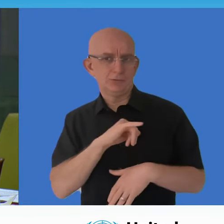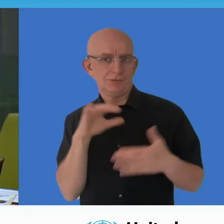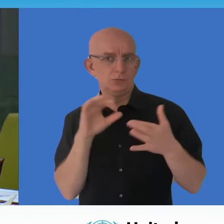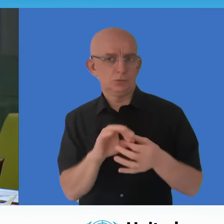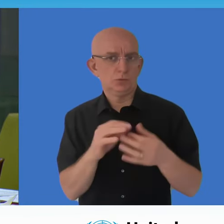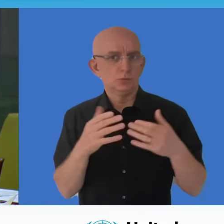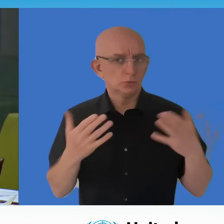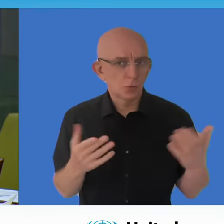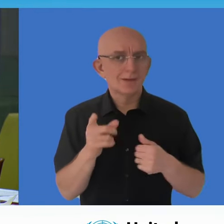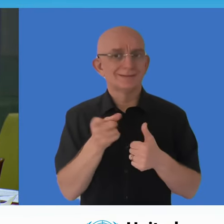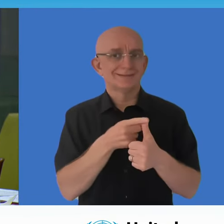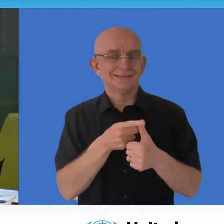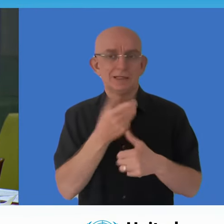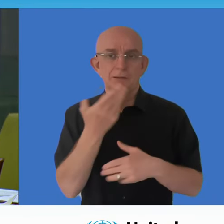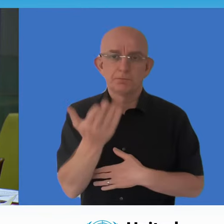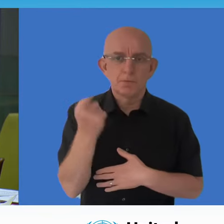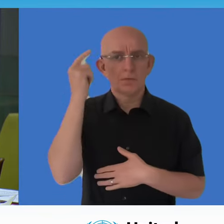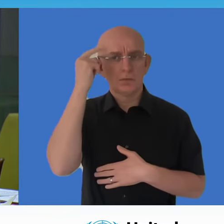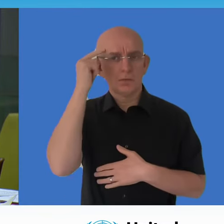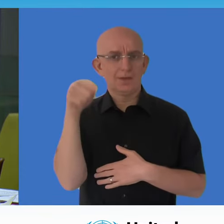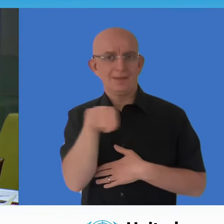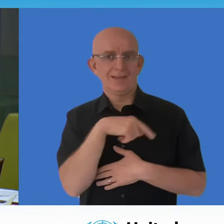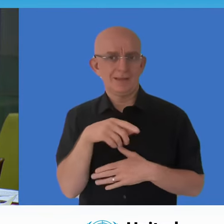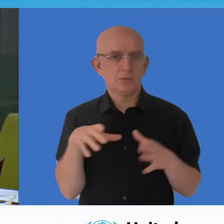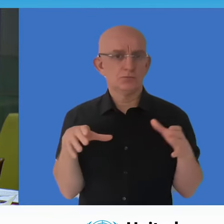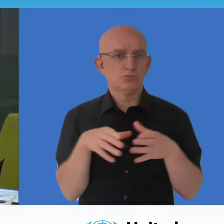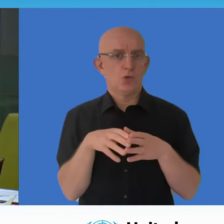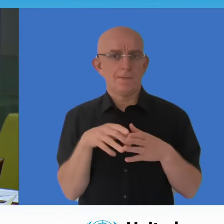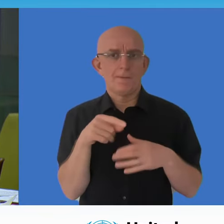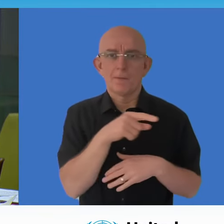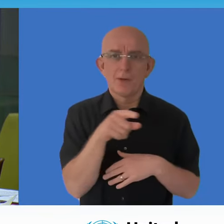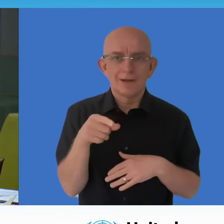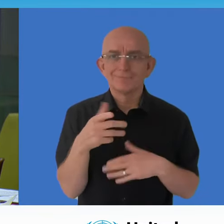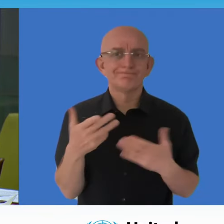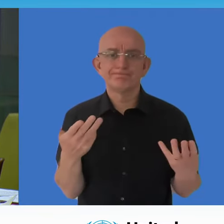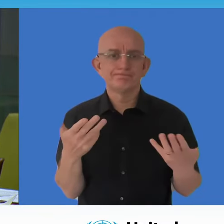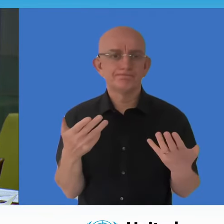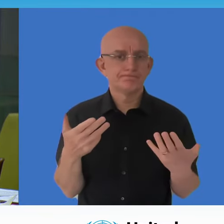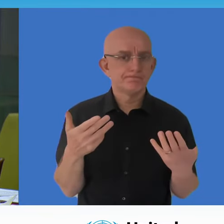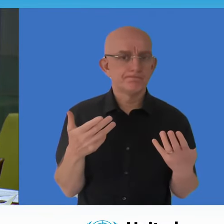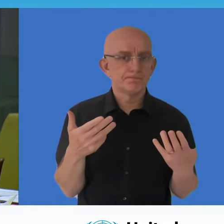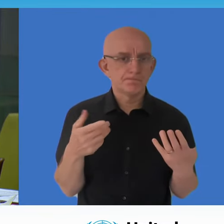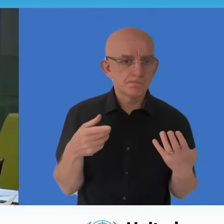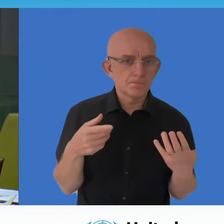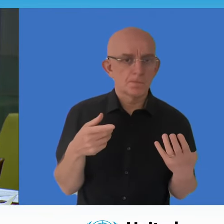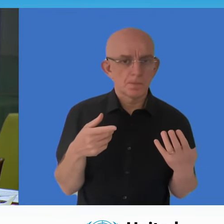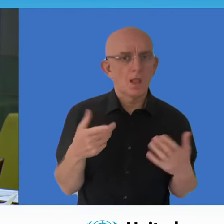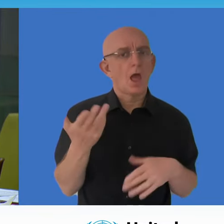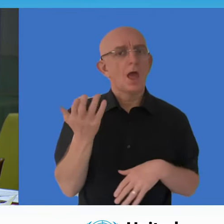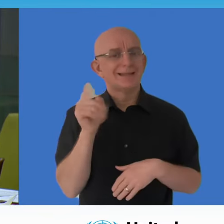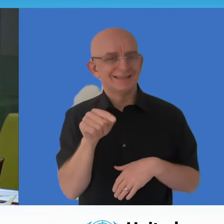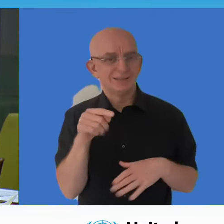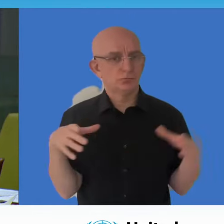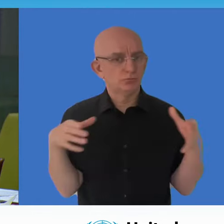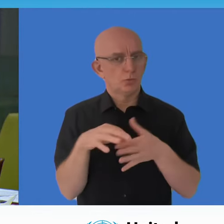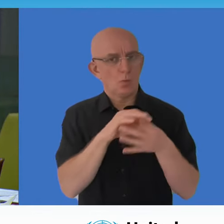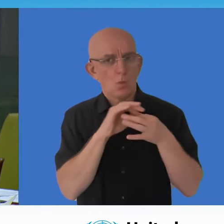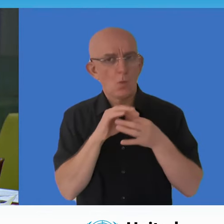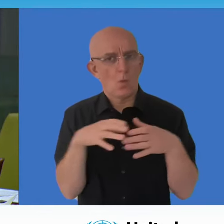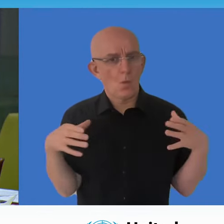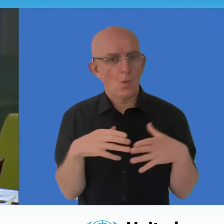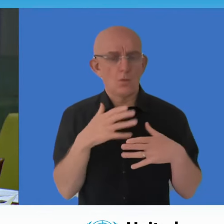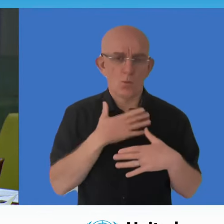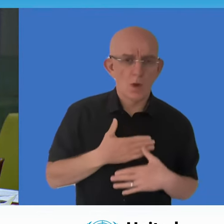corporate strengths are. Citi and the Citi Foundation has a wonderful program called Pathways